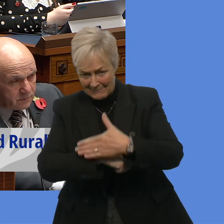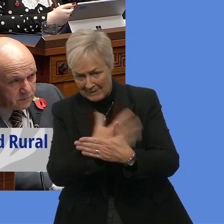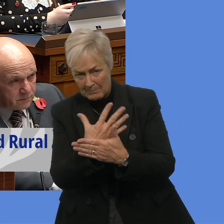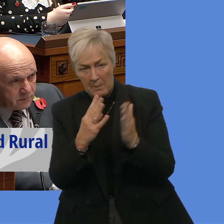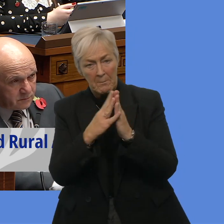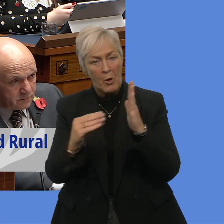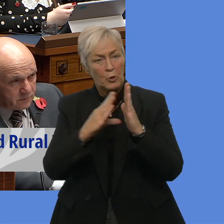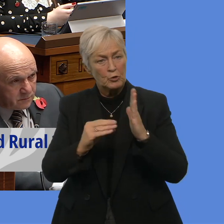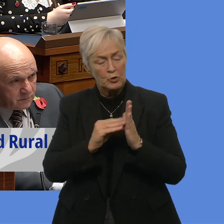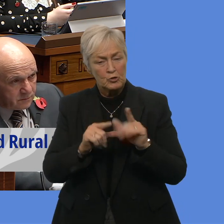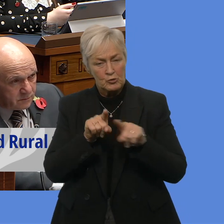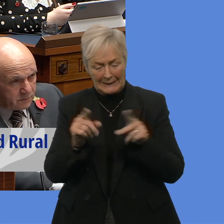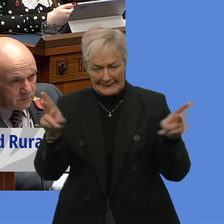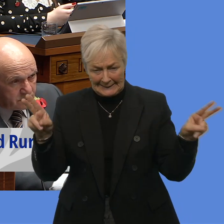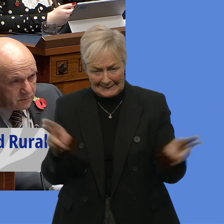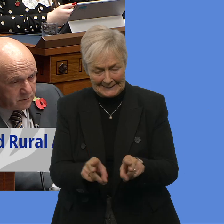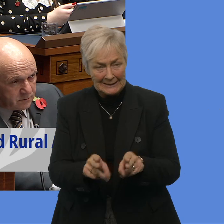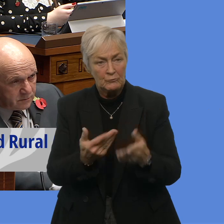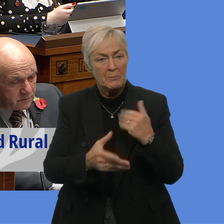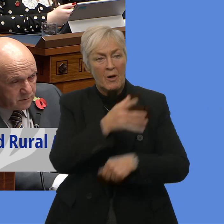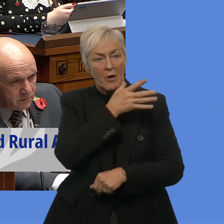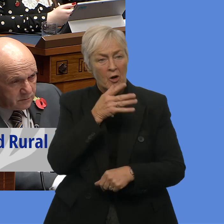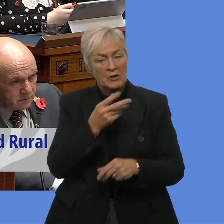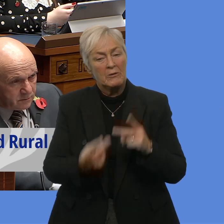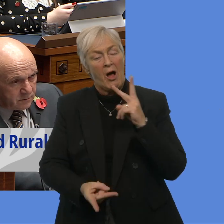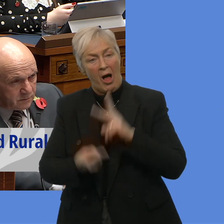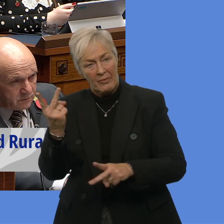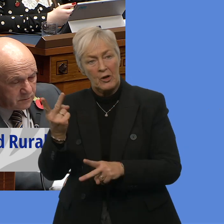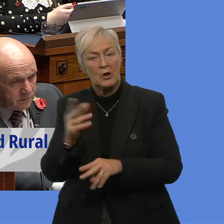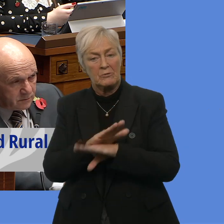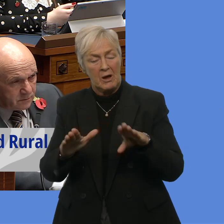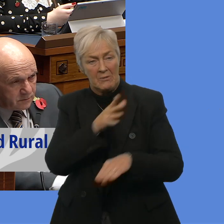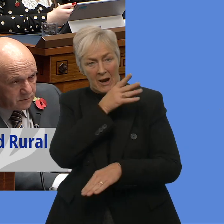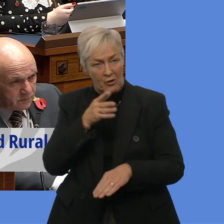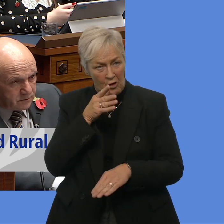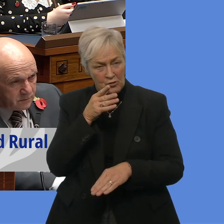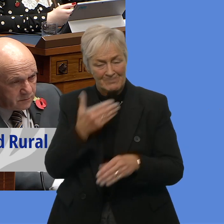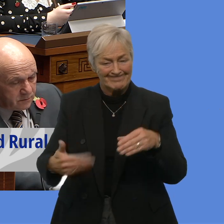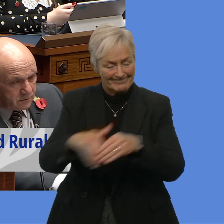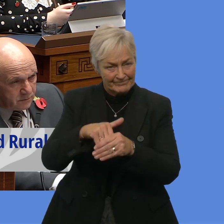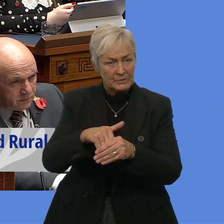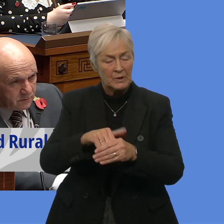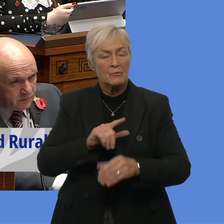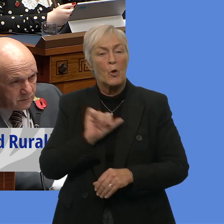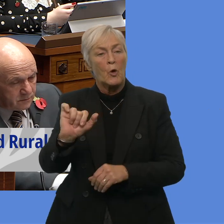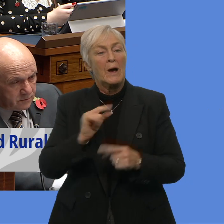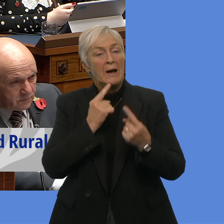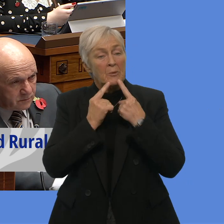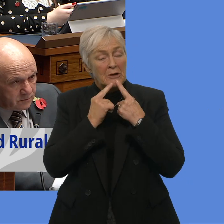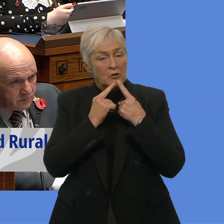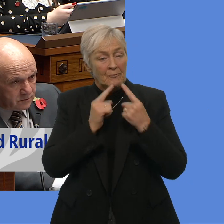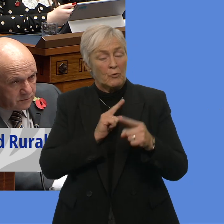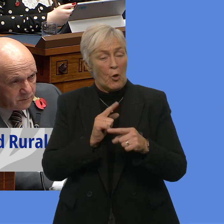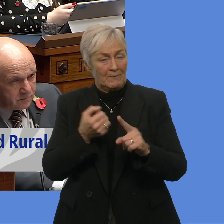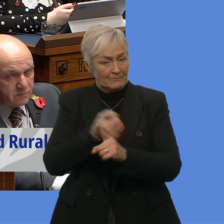to apportion nutrient loadings from agriculture and non-agricultural sources at river catchment and sub-catchment level. Further information on source apportionment